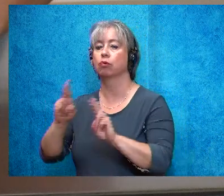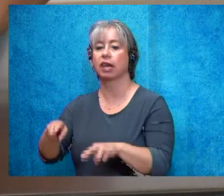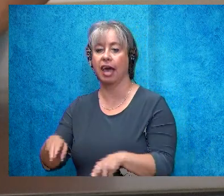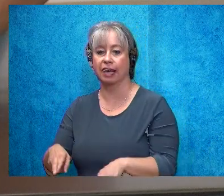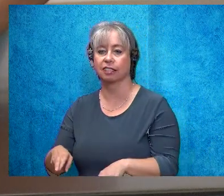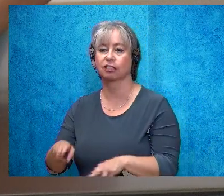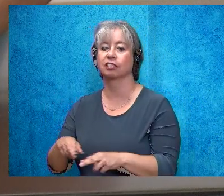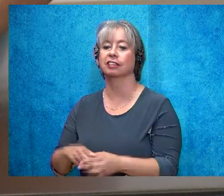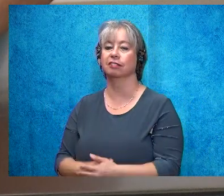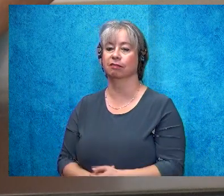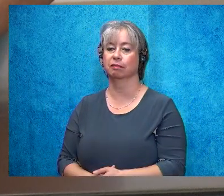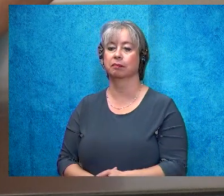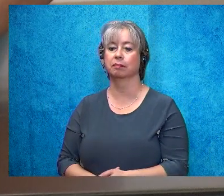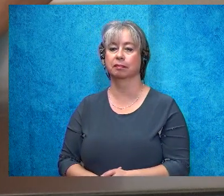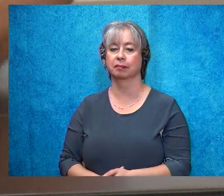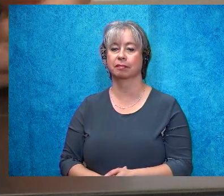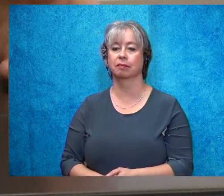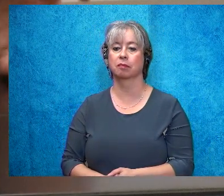side.